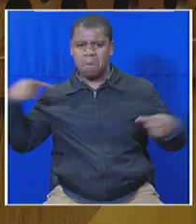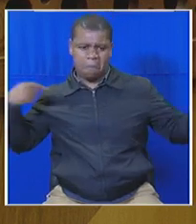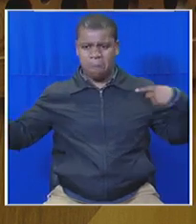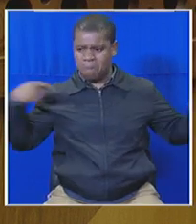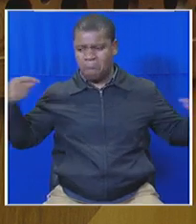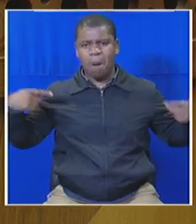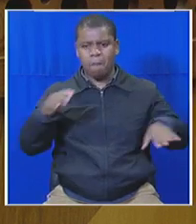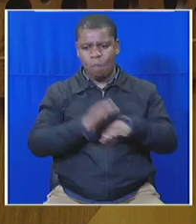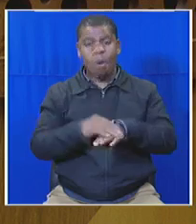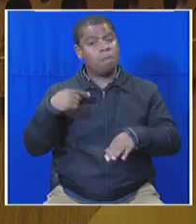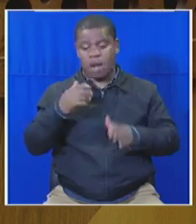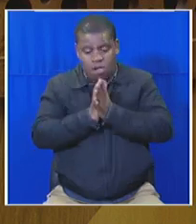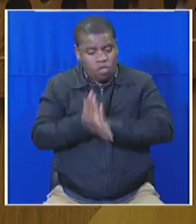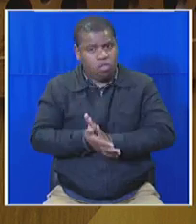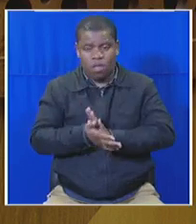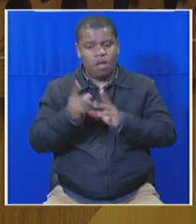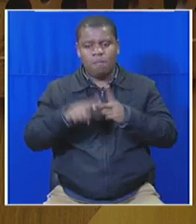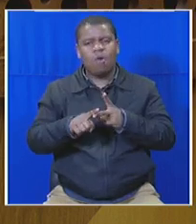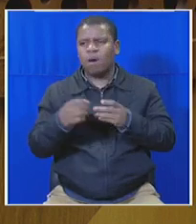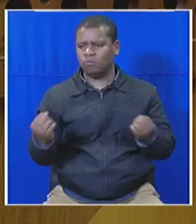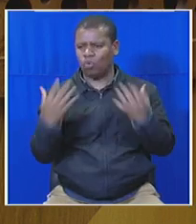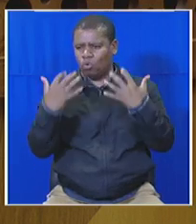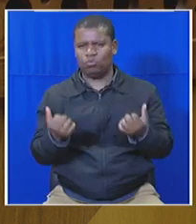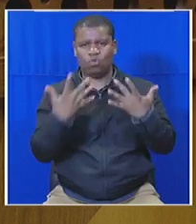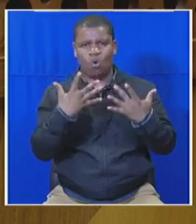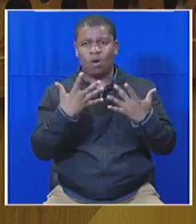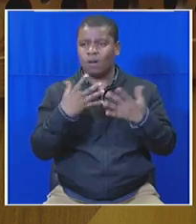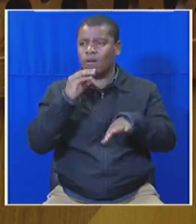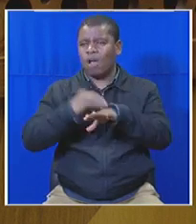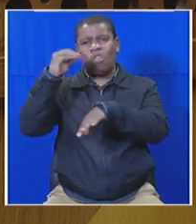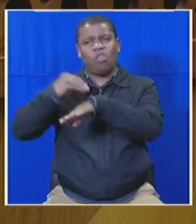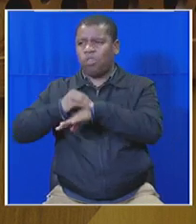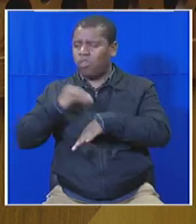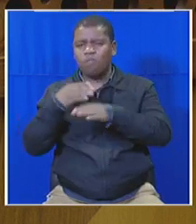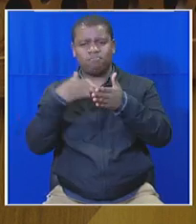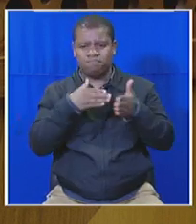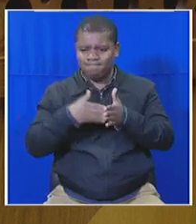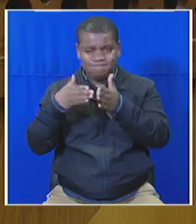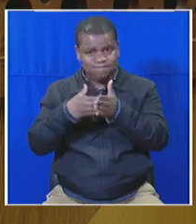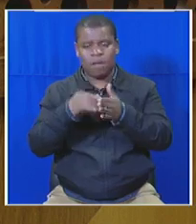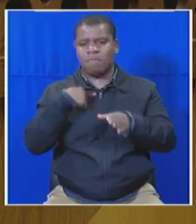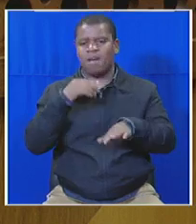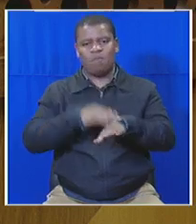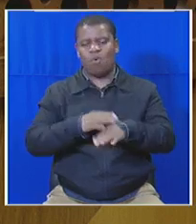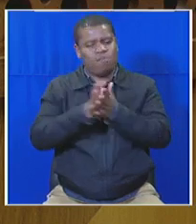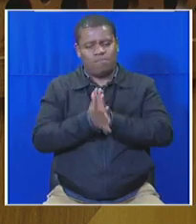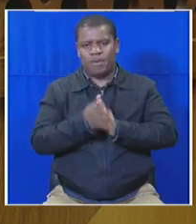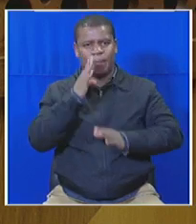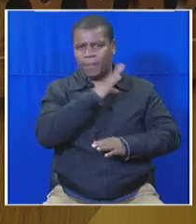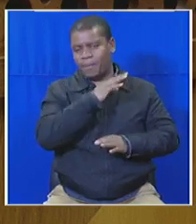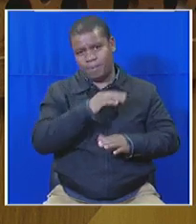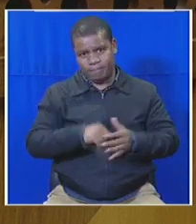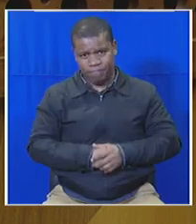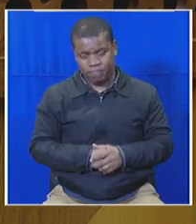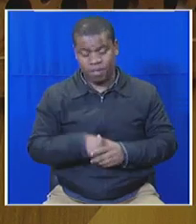crushed, perplexed, but not in despair, persecuted, but not abandoned, struck down, but not destroyed." On